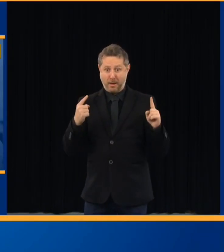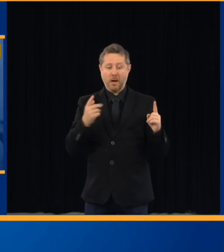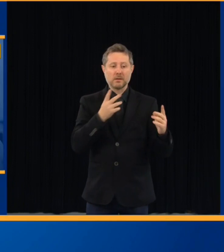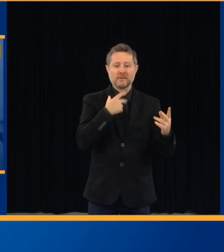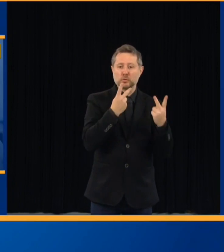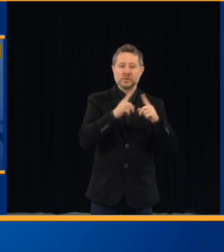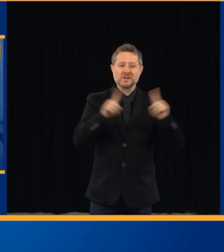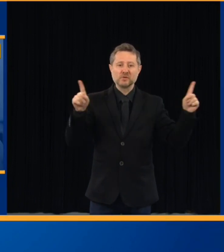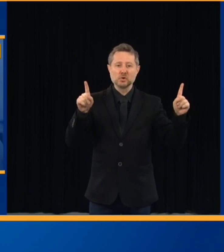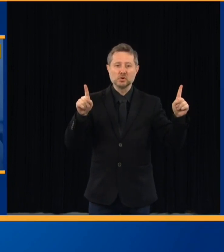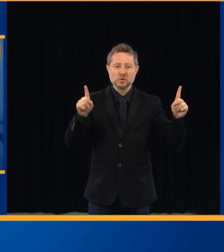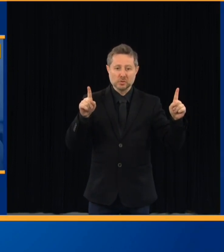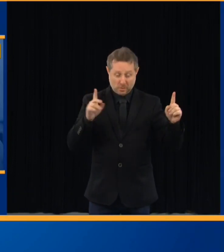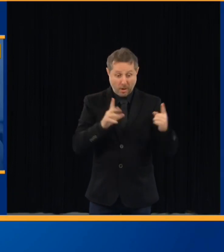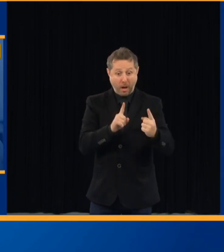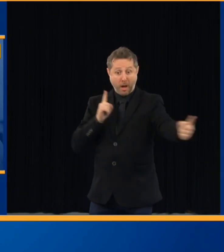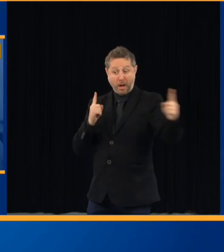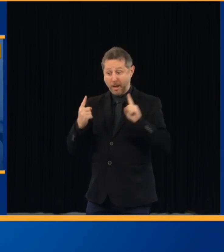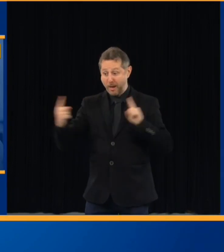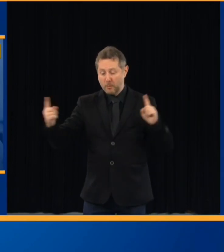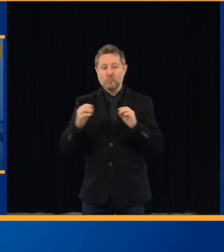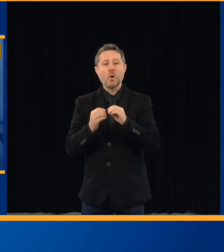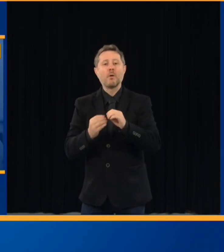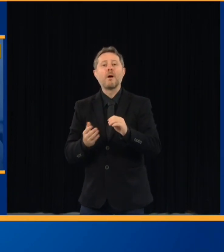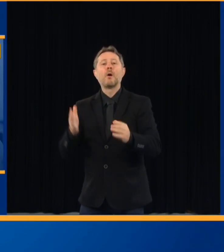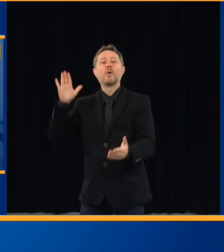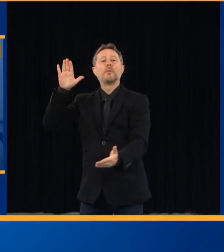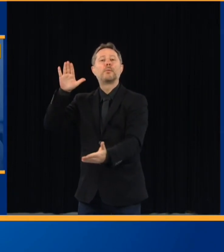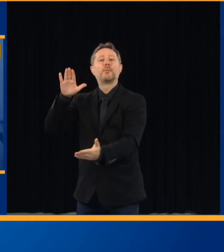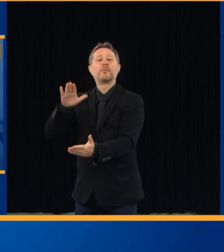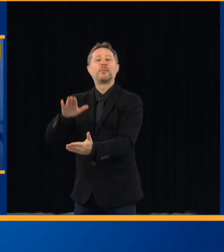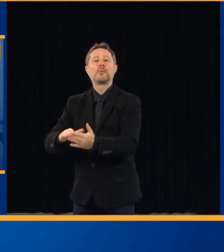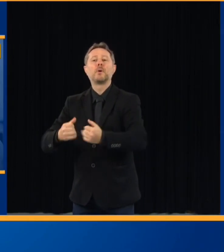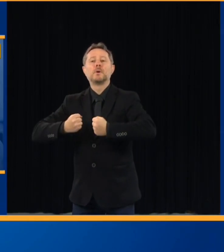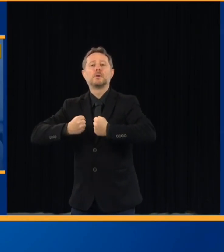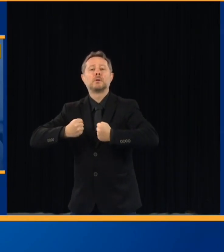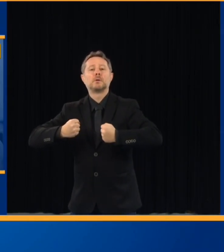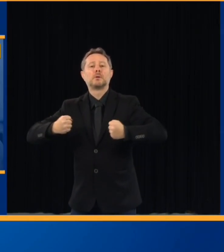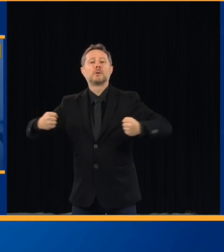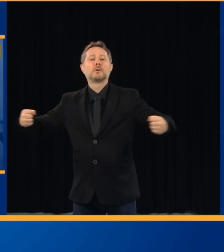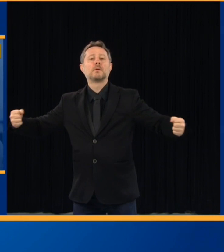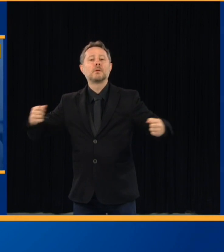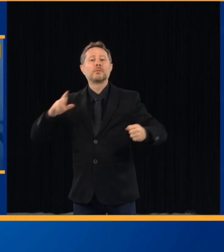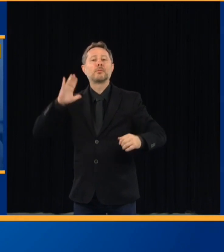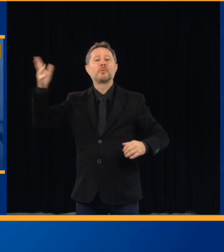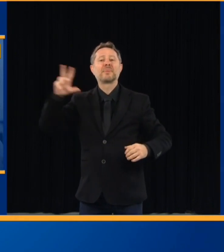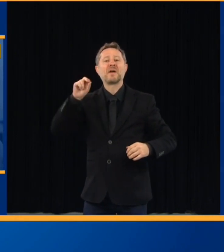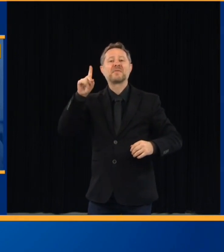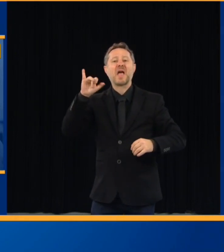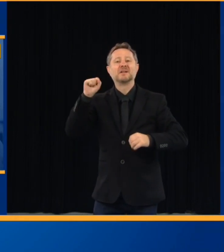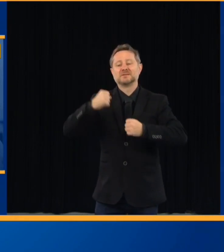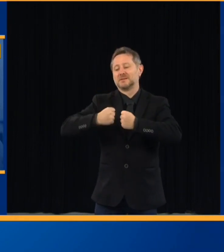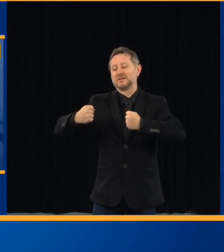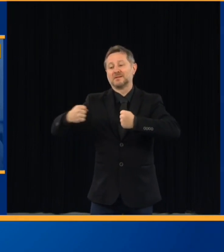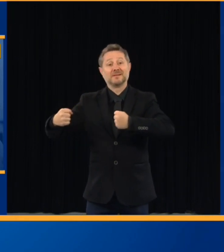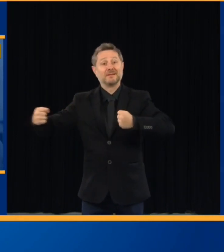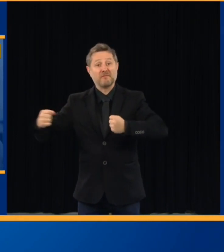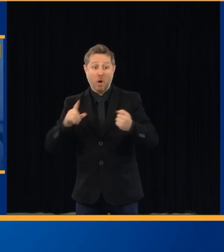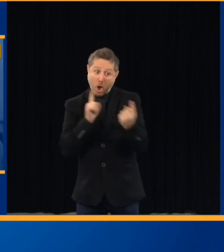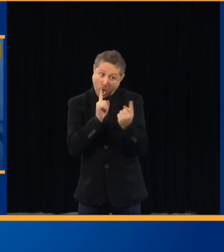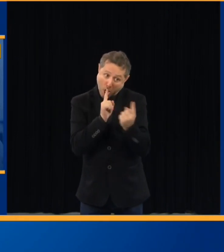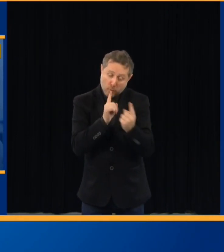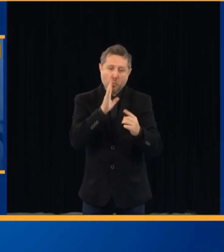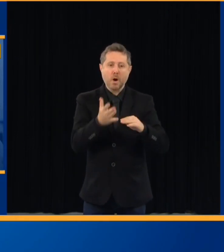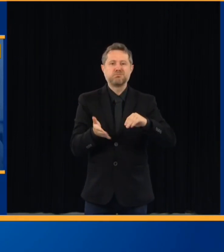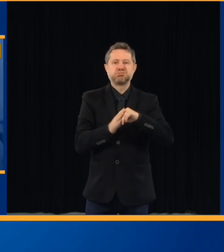longer time frame for the apex. Those models that discount the social